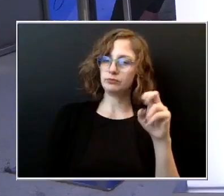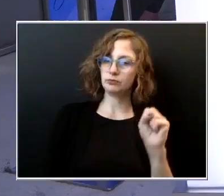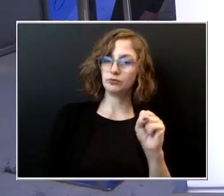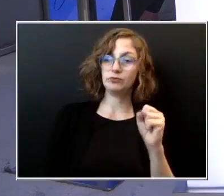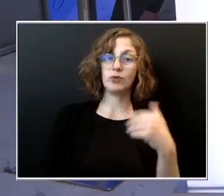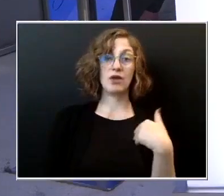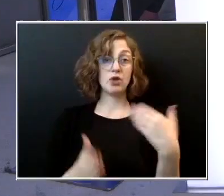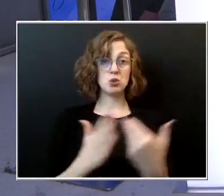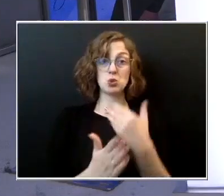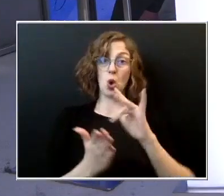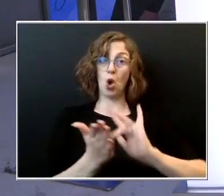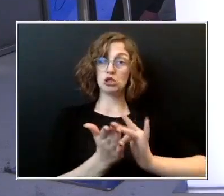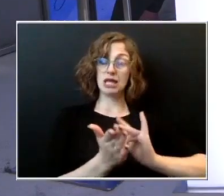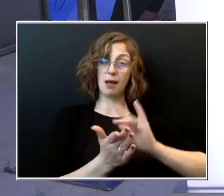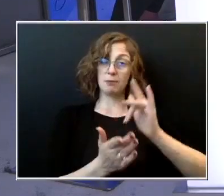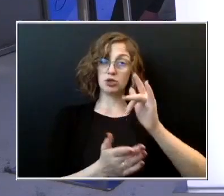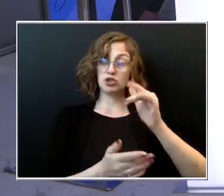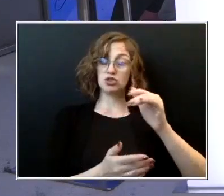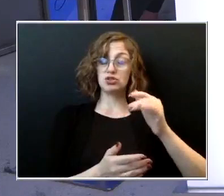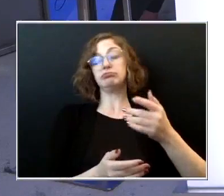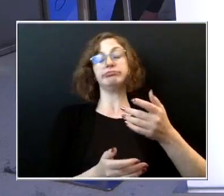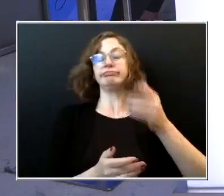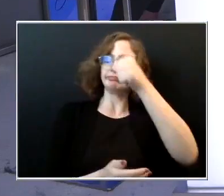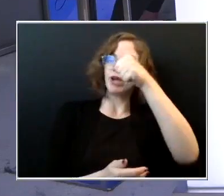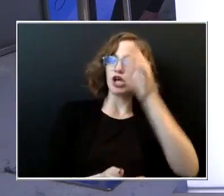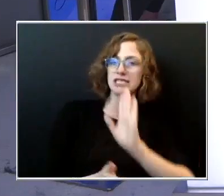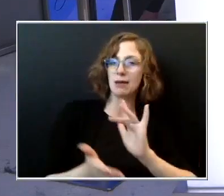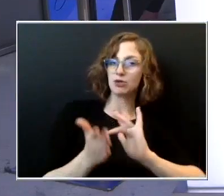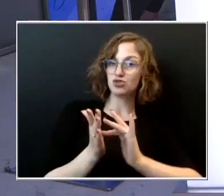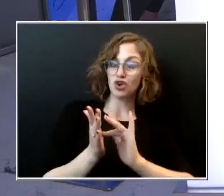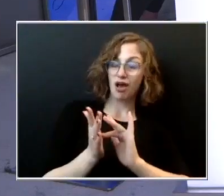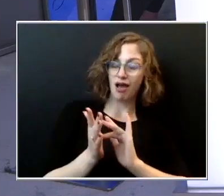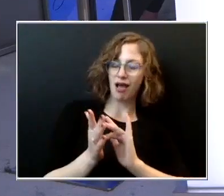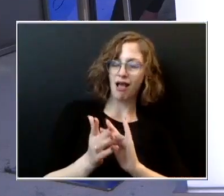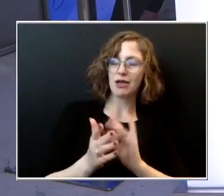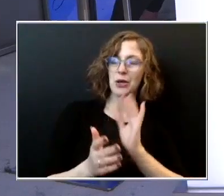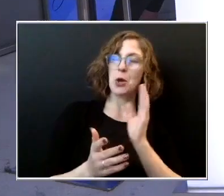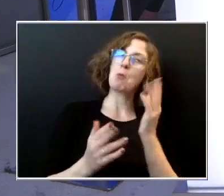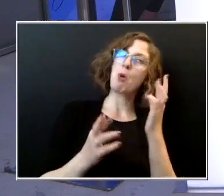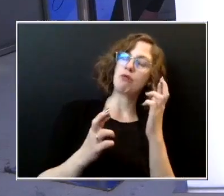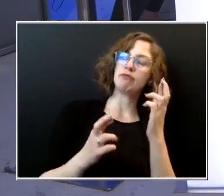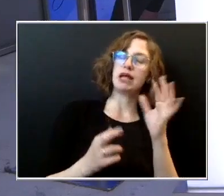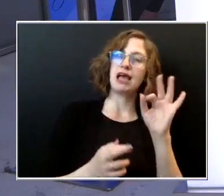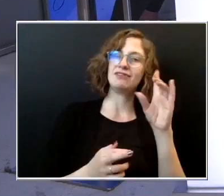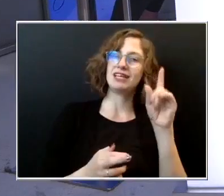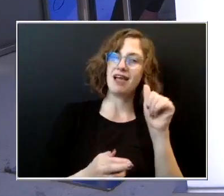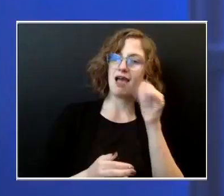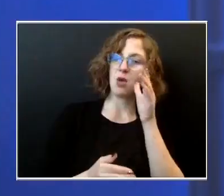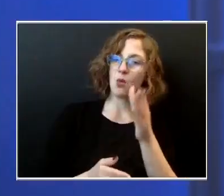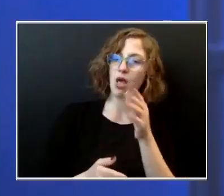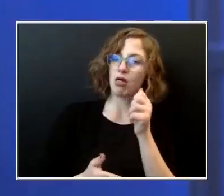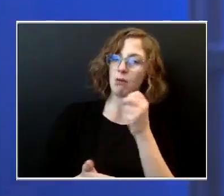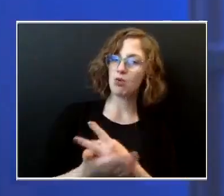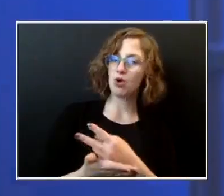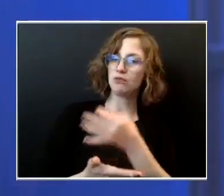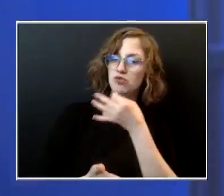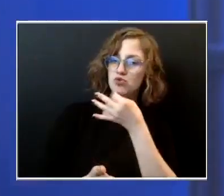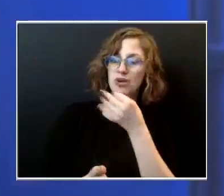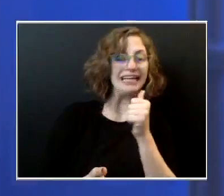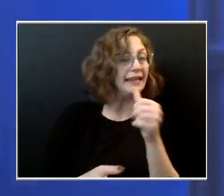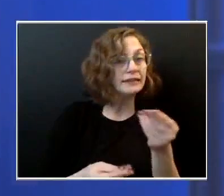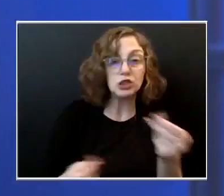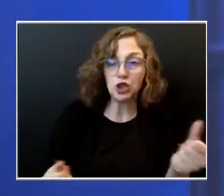FDA. Donanemab is not a cure, but it maybe slows progression. Talk to us a little bit about it. Yeah, so the drug